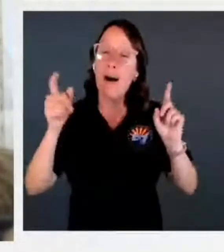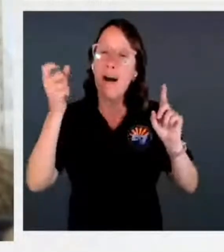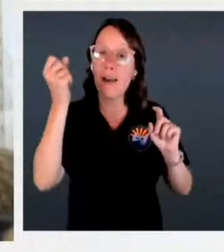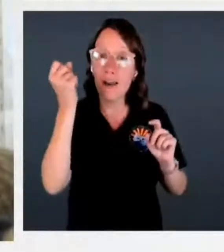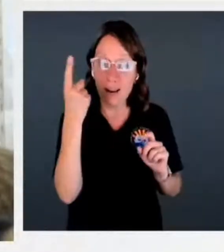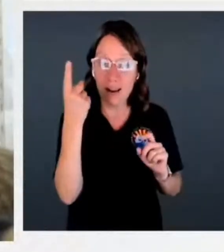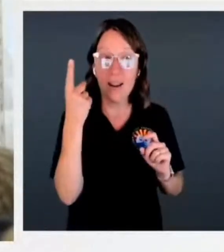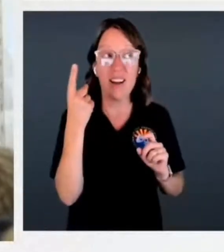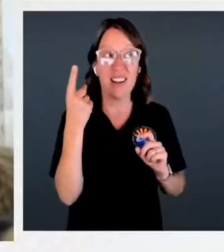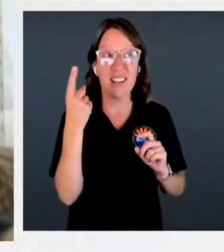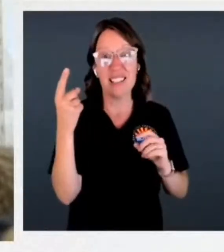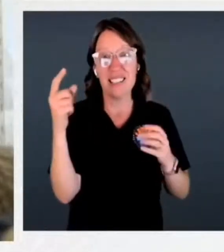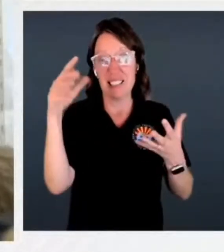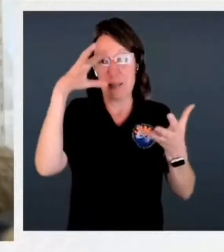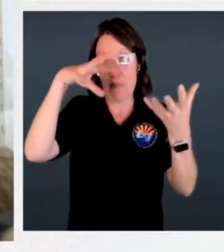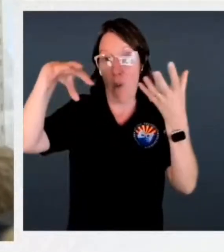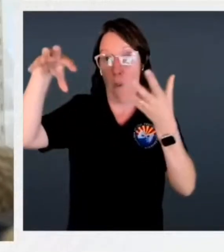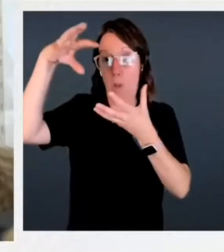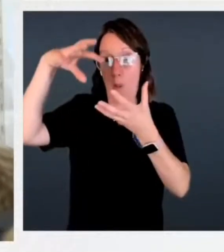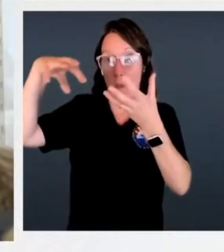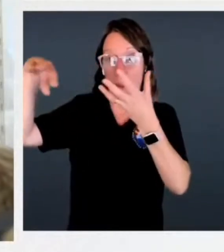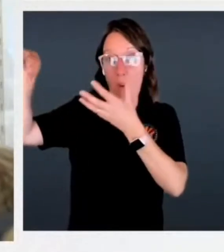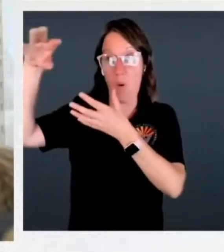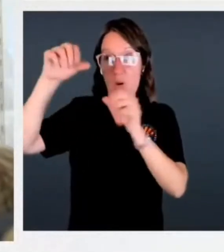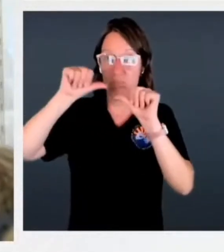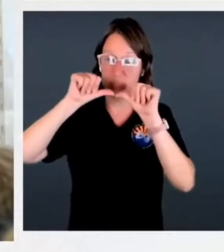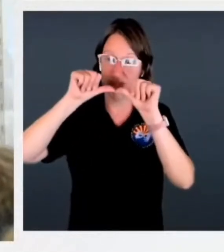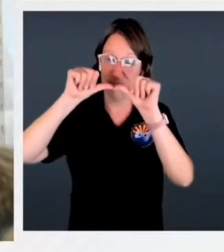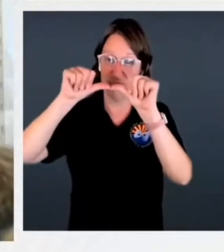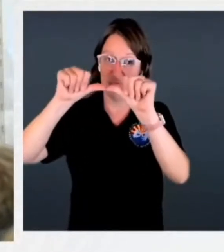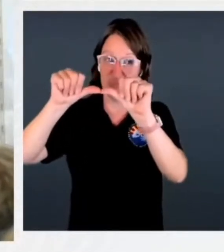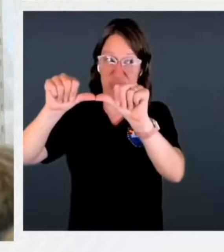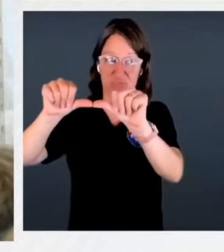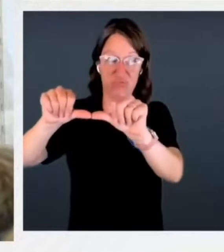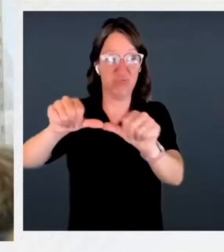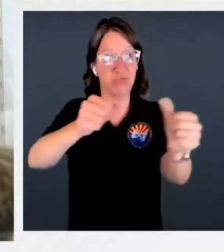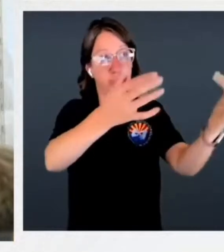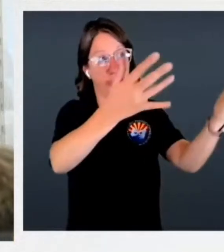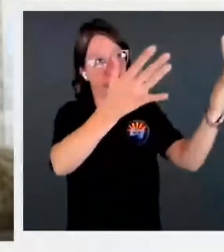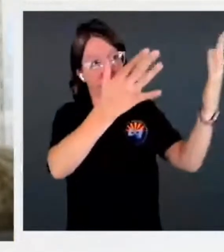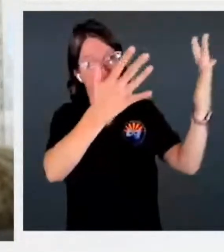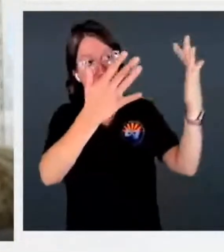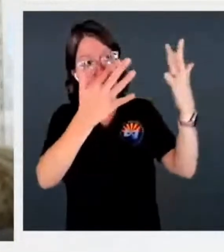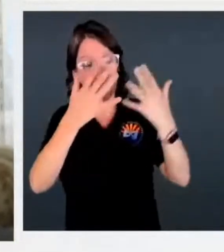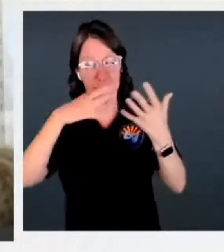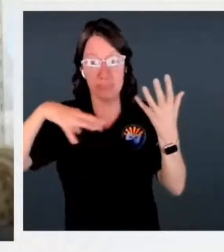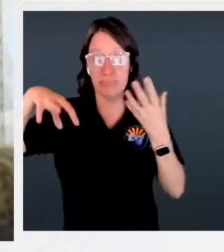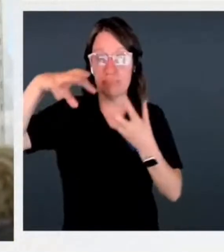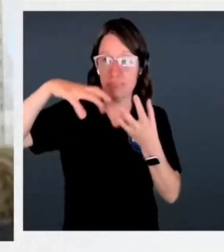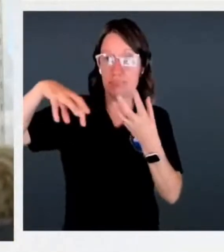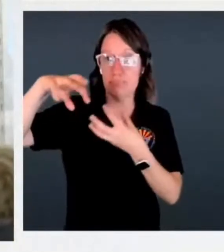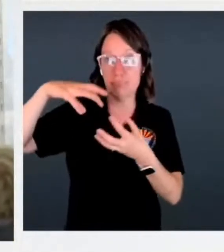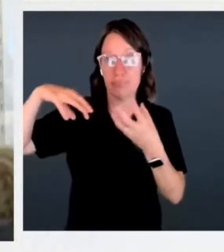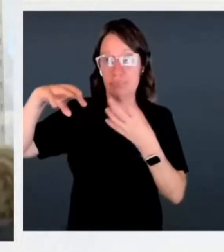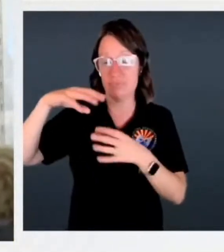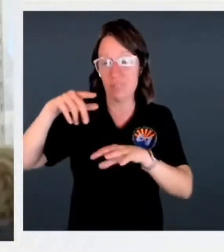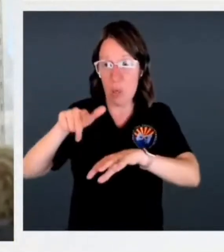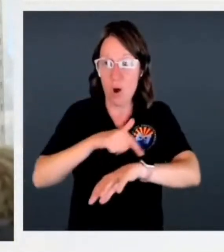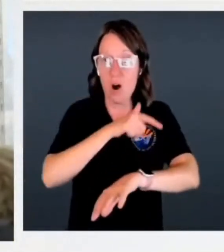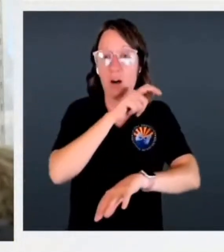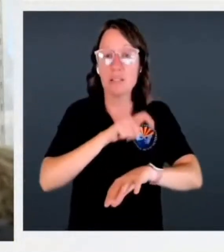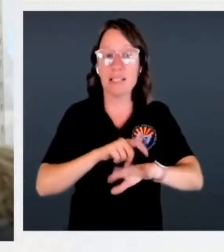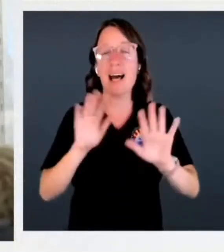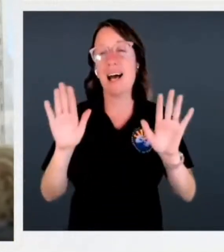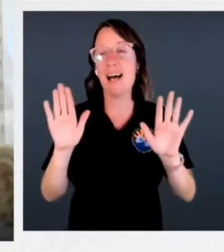smoke goes longer than anybody wants it to, we really want you to think about planning your